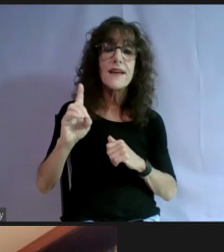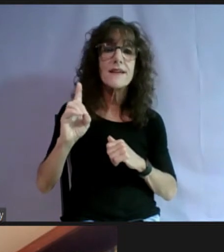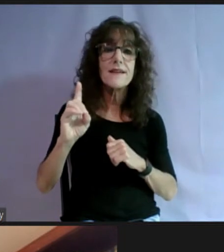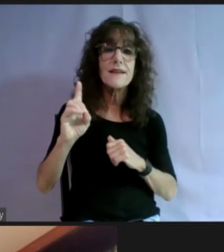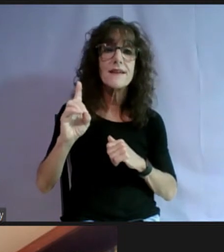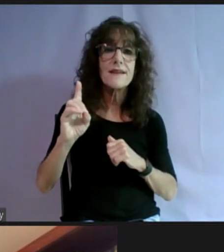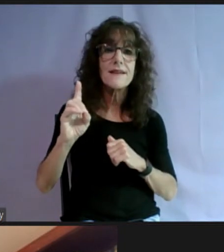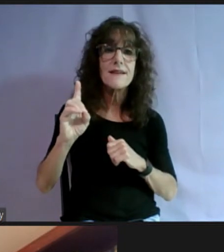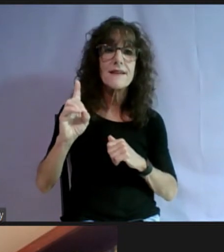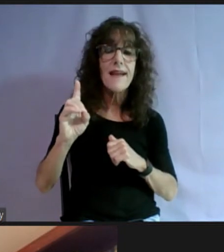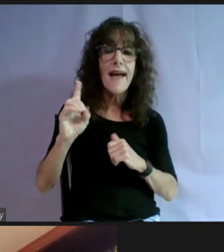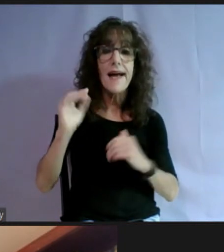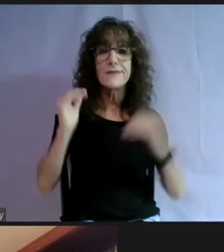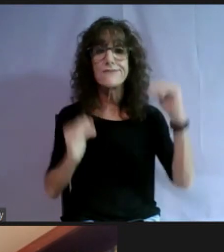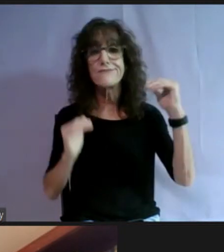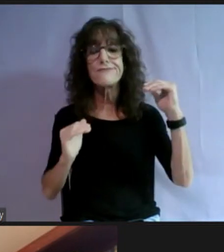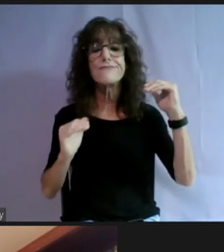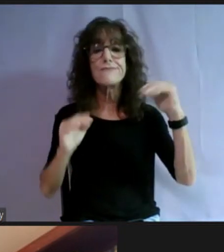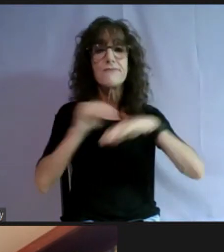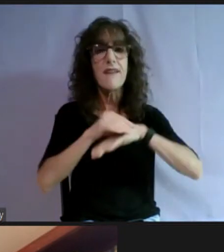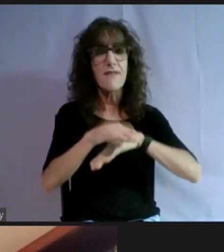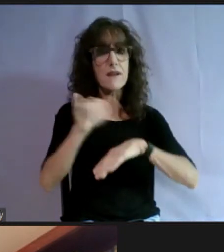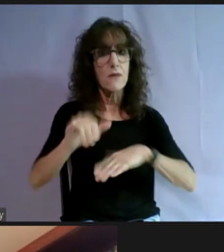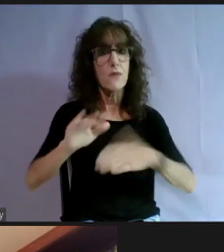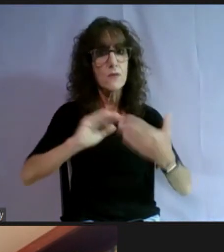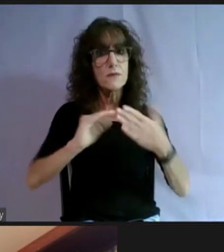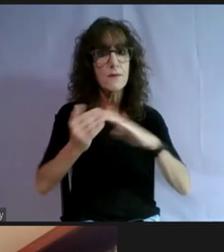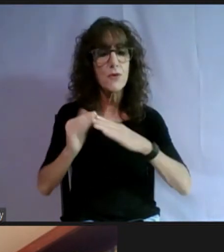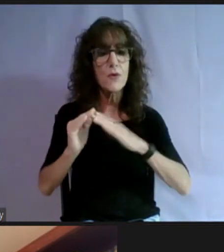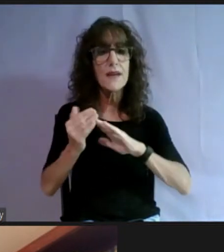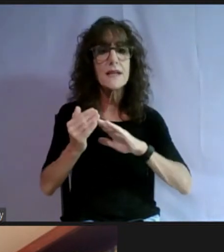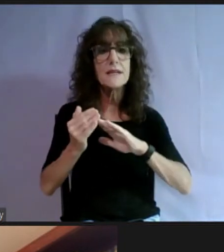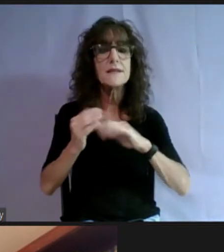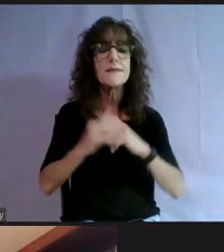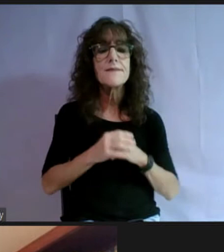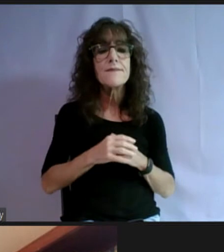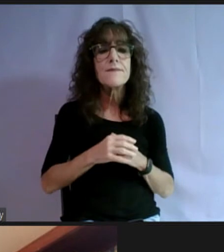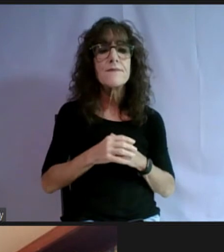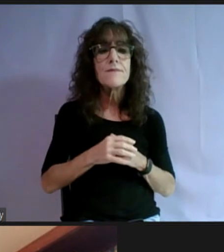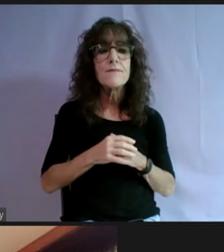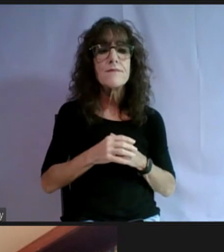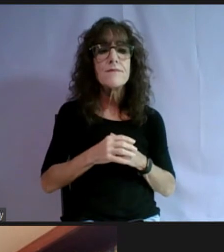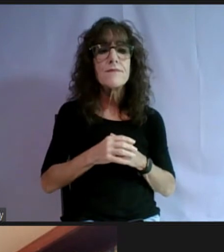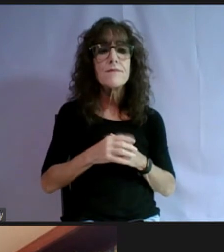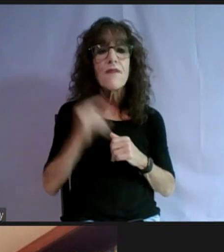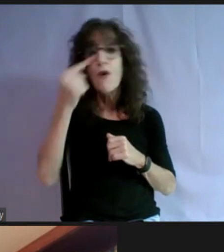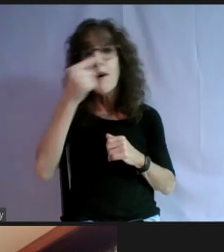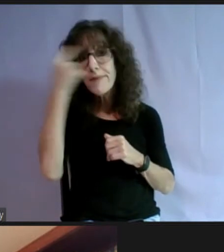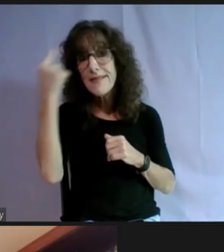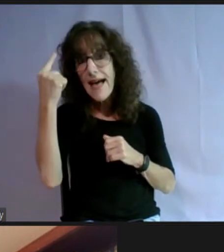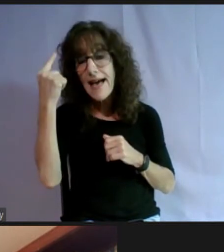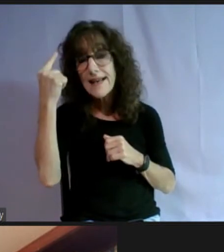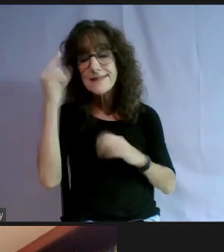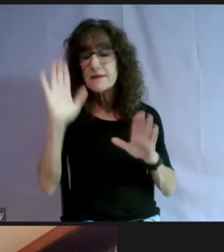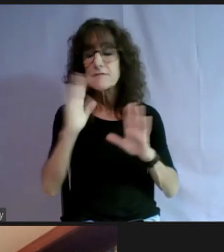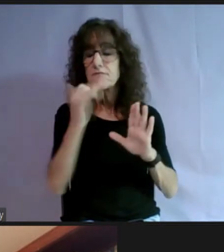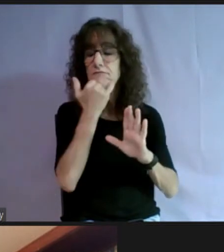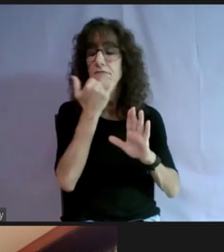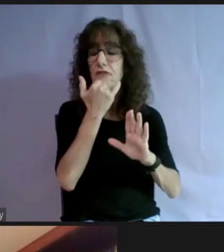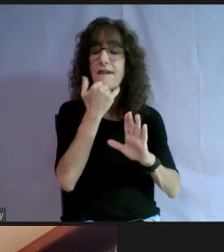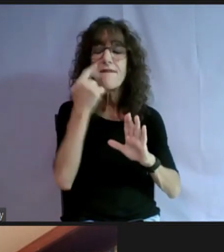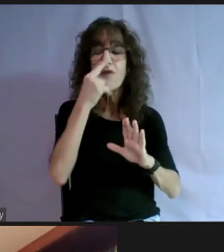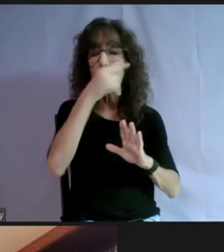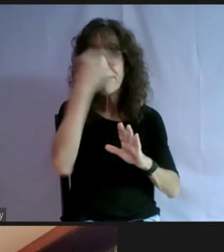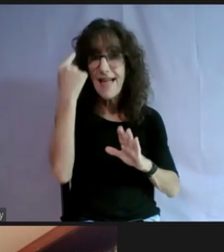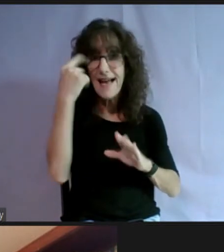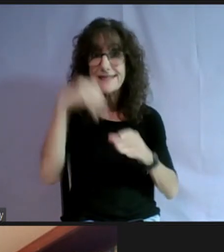COVID has disproportionately affected those communities. We see for blacks in Africa, sorry, for blacks in